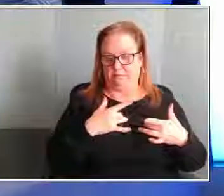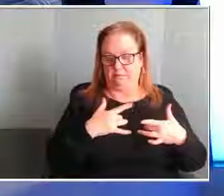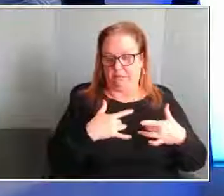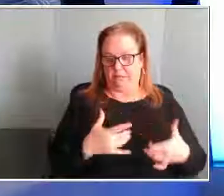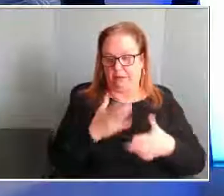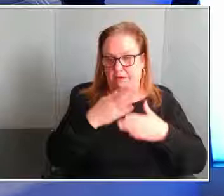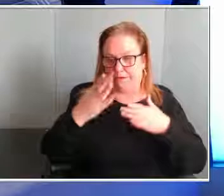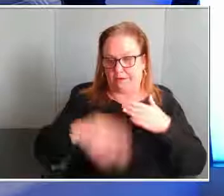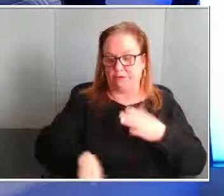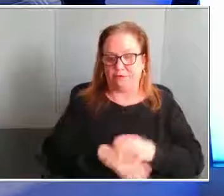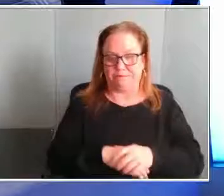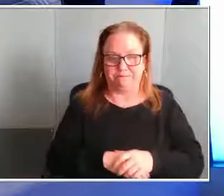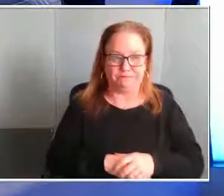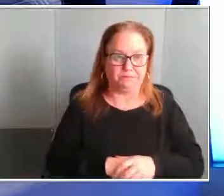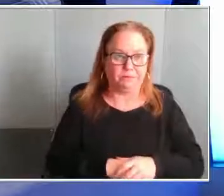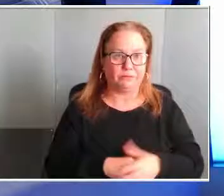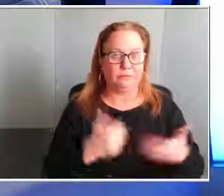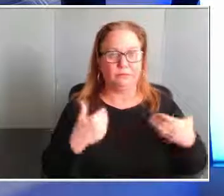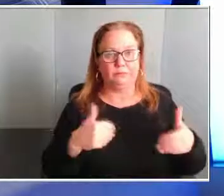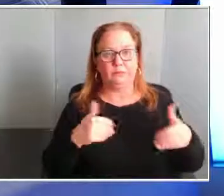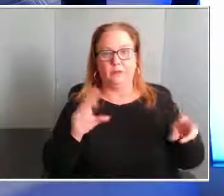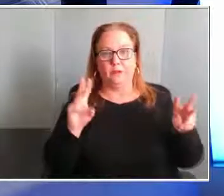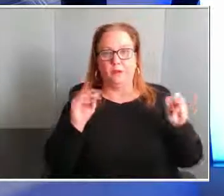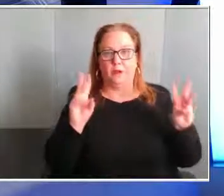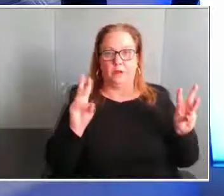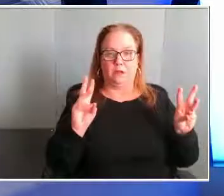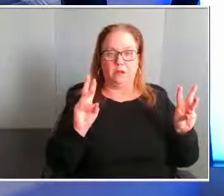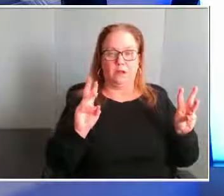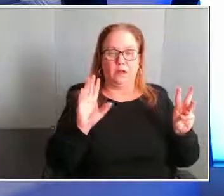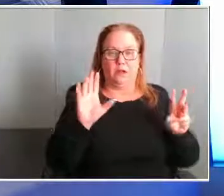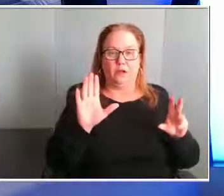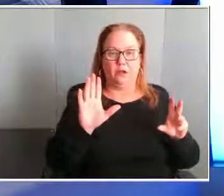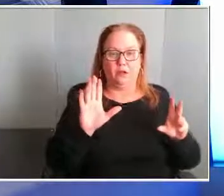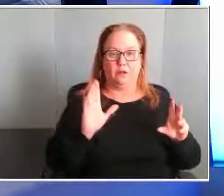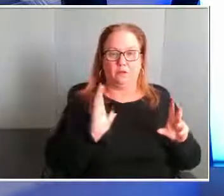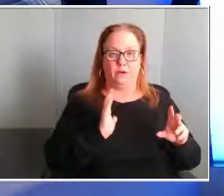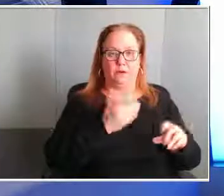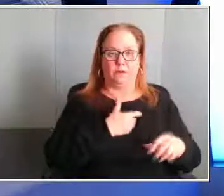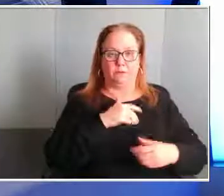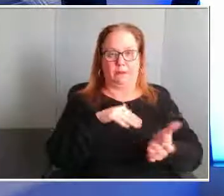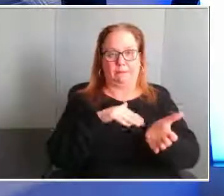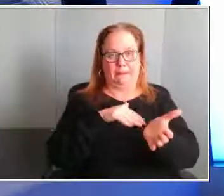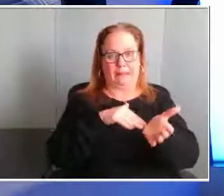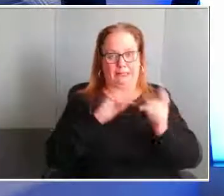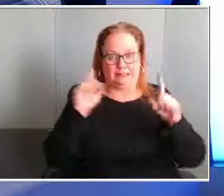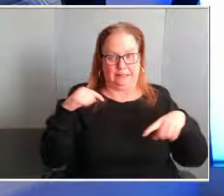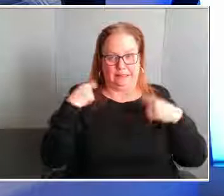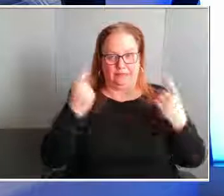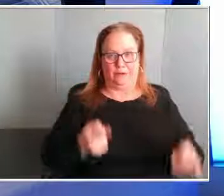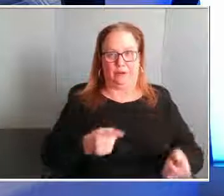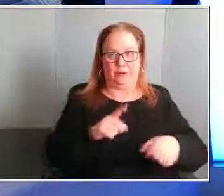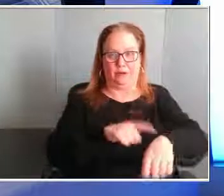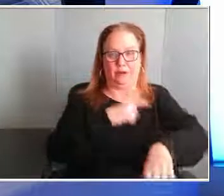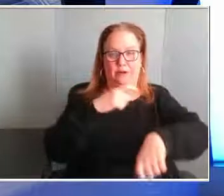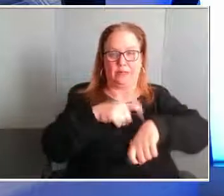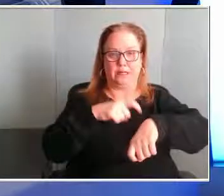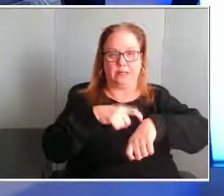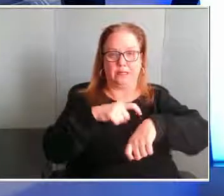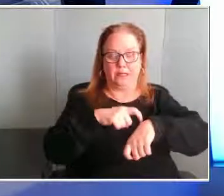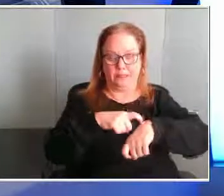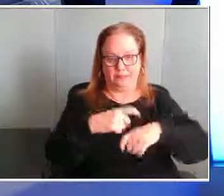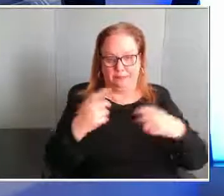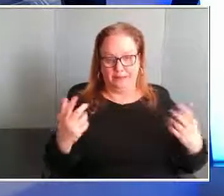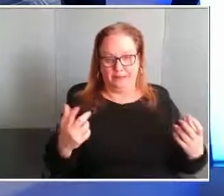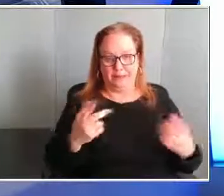Wow, and so that has got to be pretty. You guys who have been in this, for those of us who've been around medicine for a long time, our history is when we had nothing to offer, and we watched patients